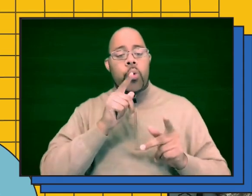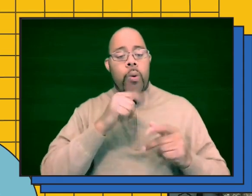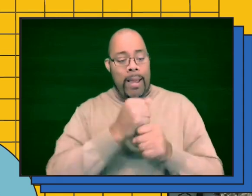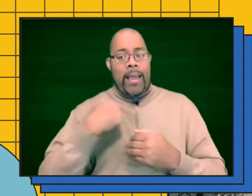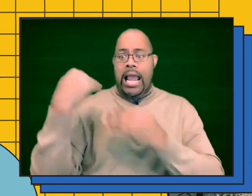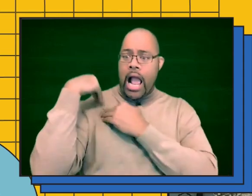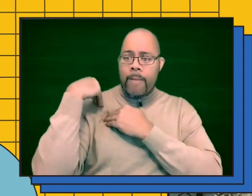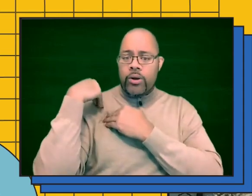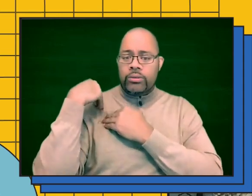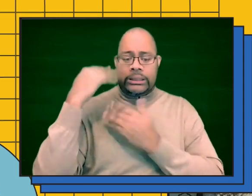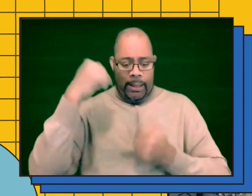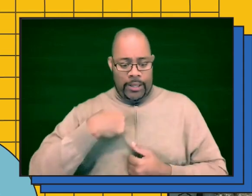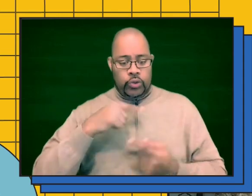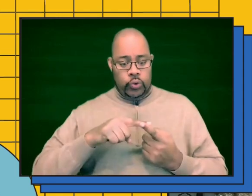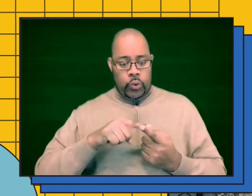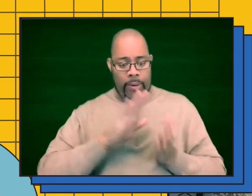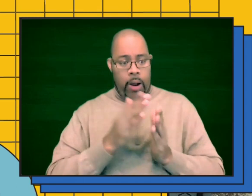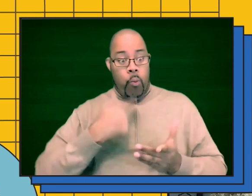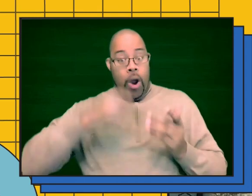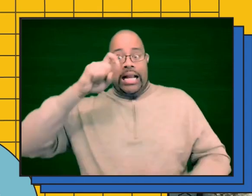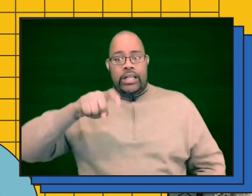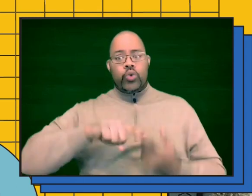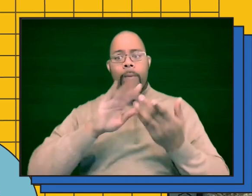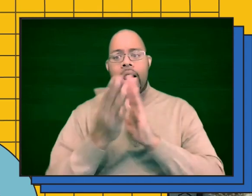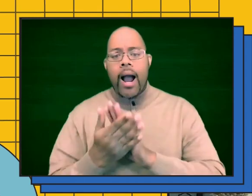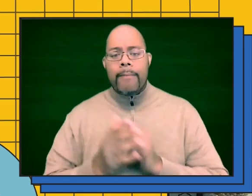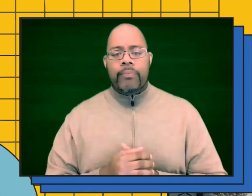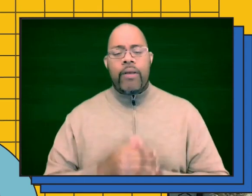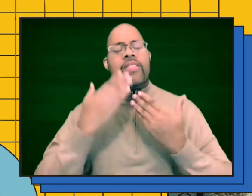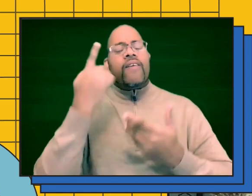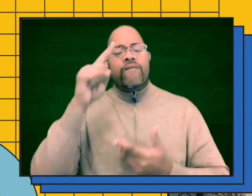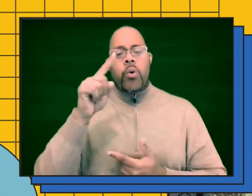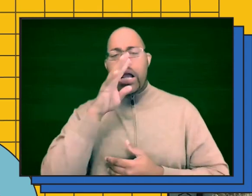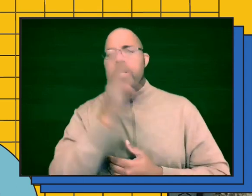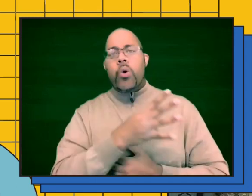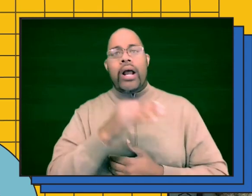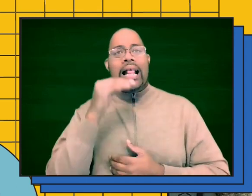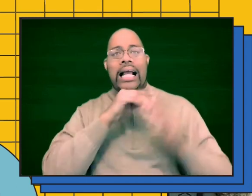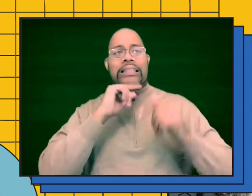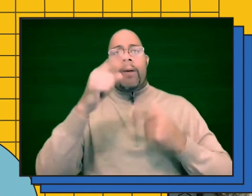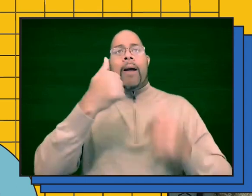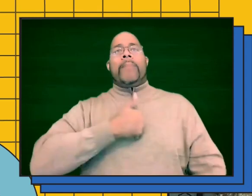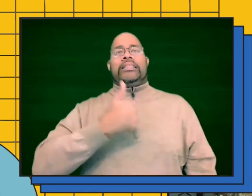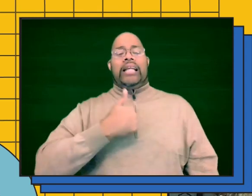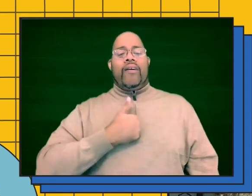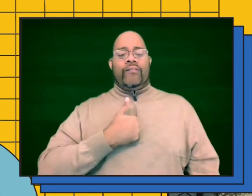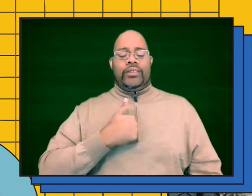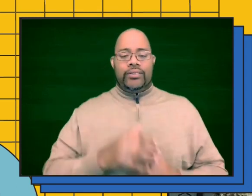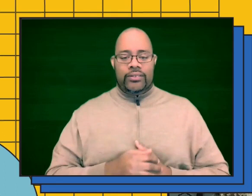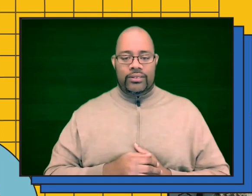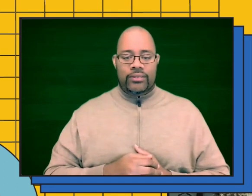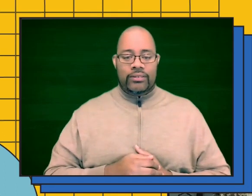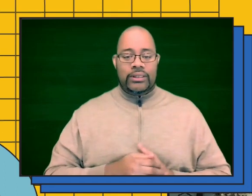to those who hold me accountable, who expect me to be who I need to become. Thank you for ignoring the lies I tell about